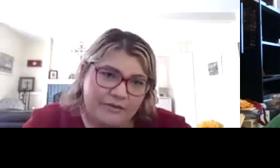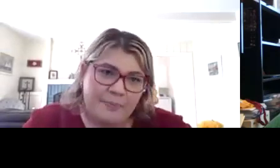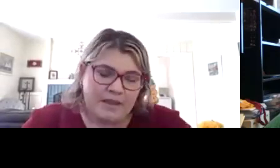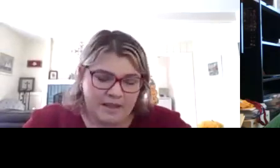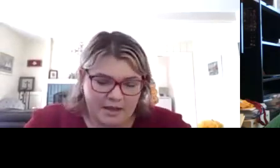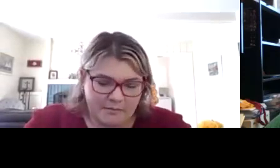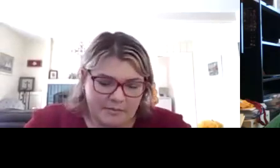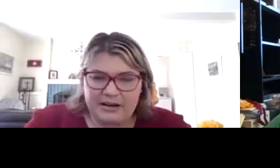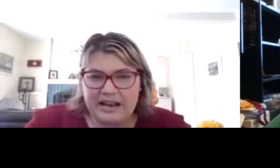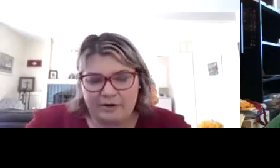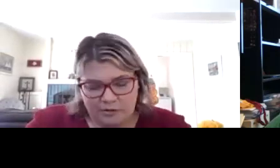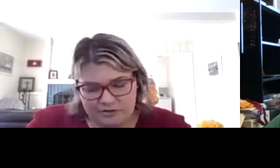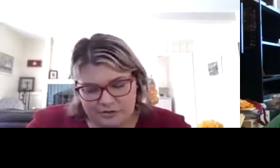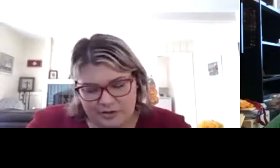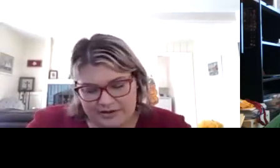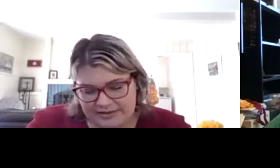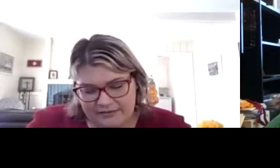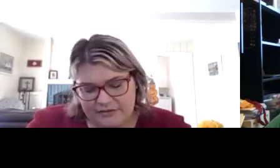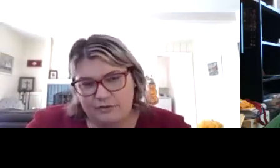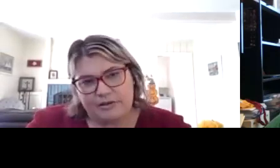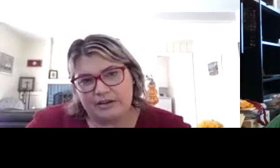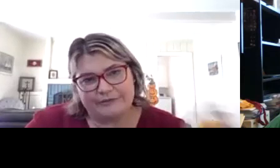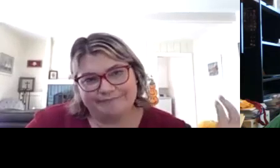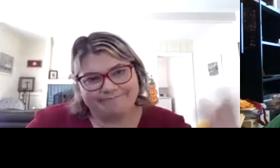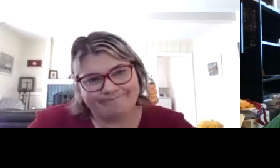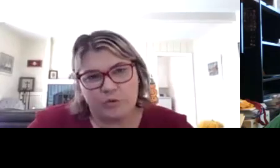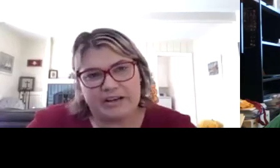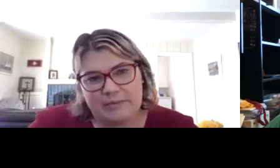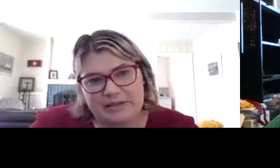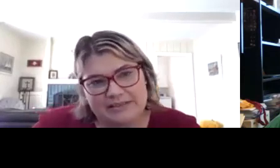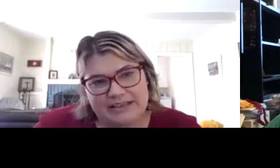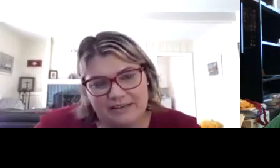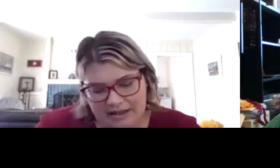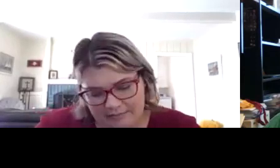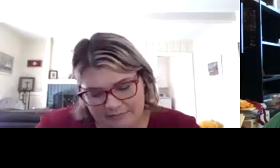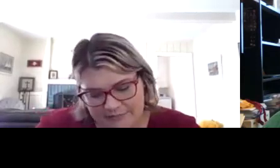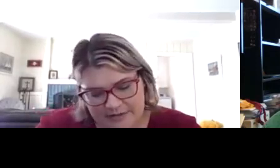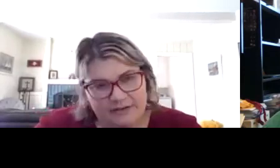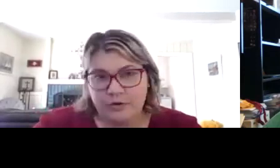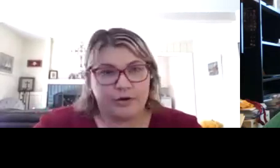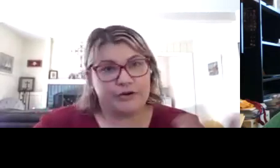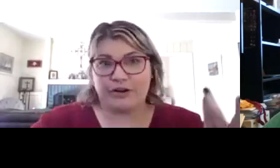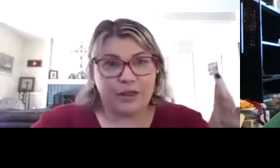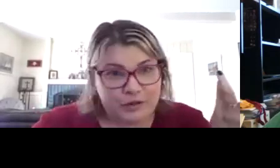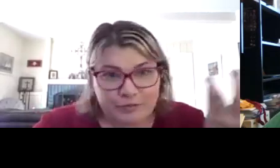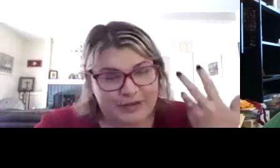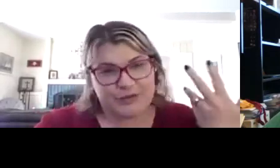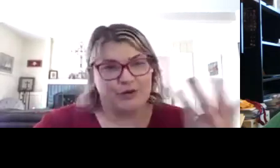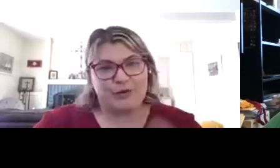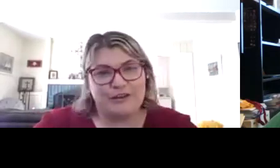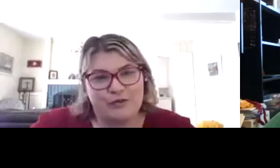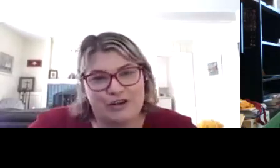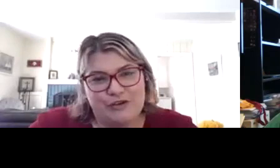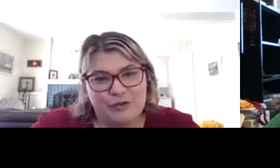of American agriculture. Whereas if you work in a building or you're a college professor